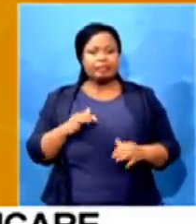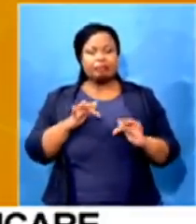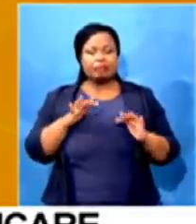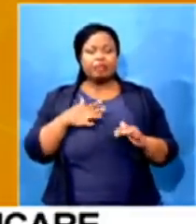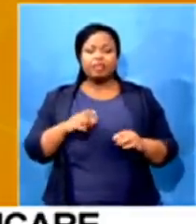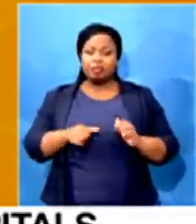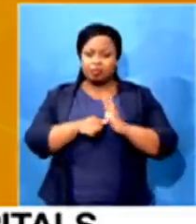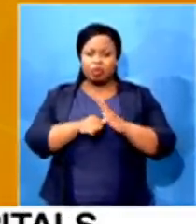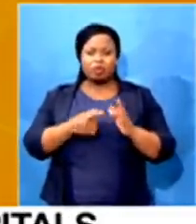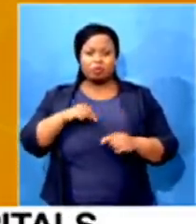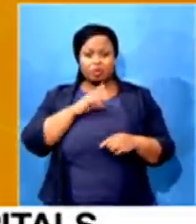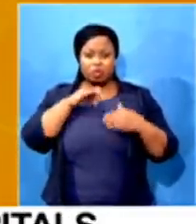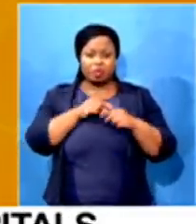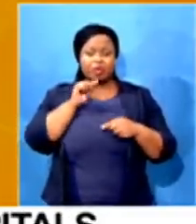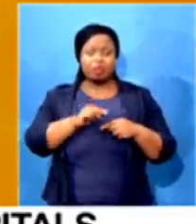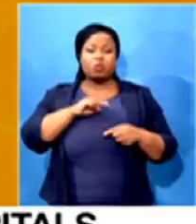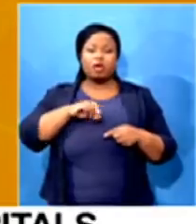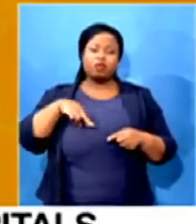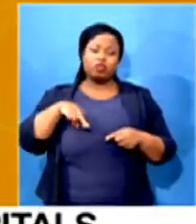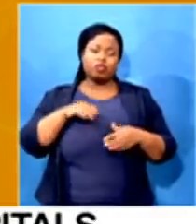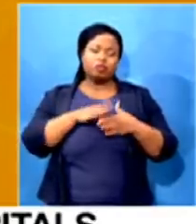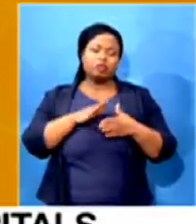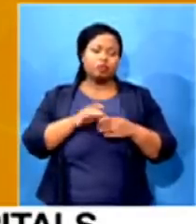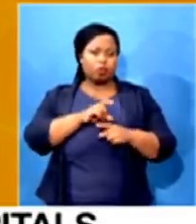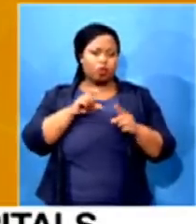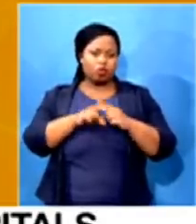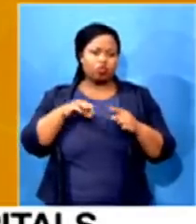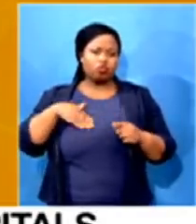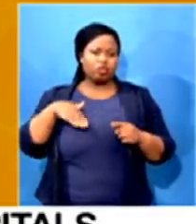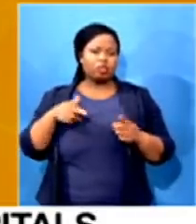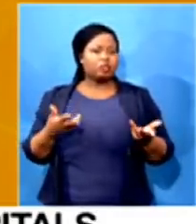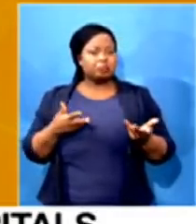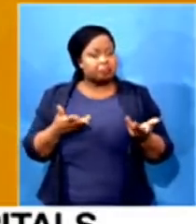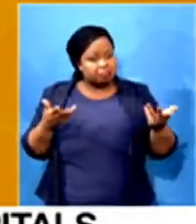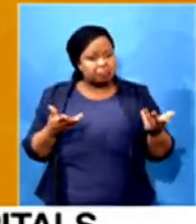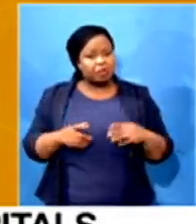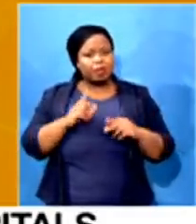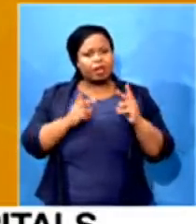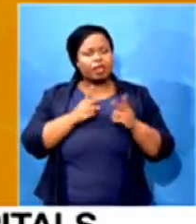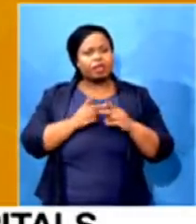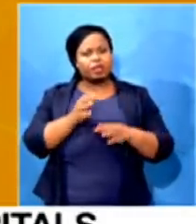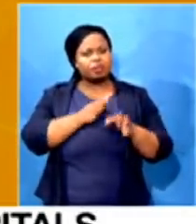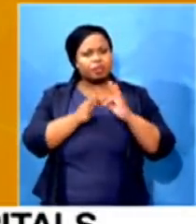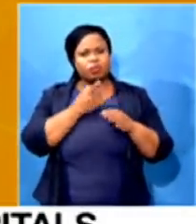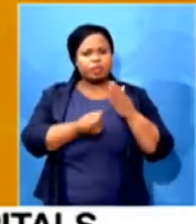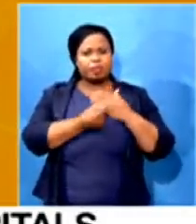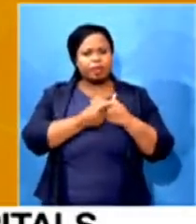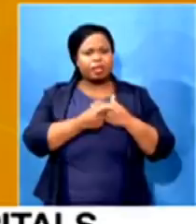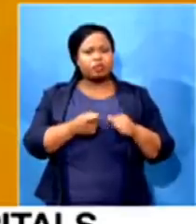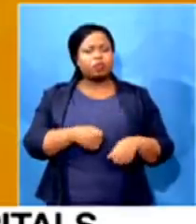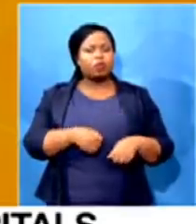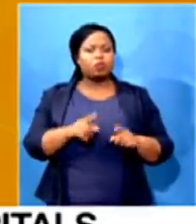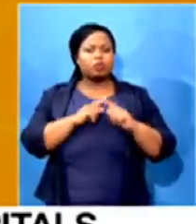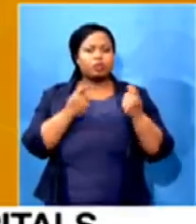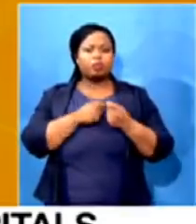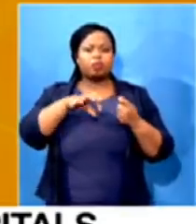vital that we do, due to religious reasons and for cultural reasons. What's the situation? How is the provincial team looking into